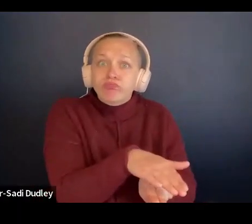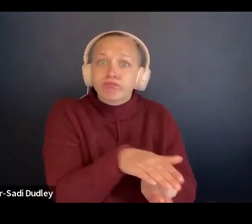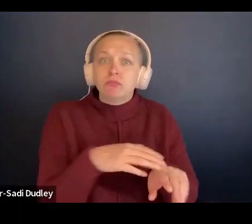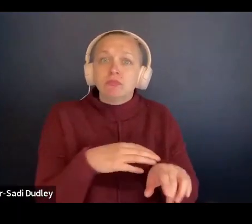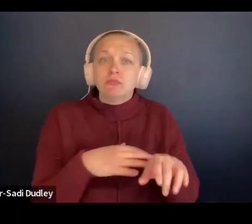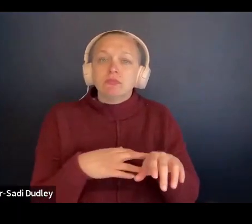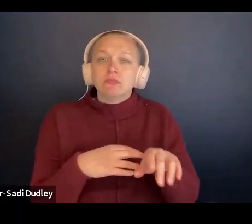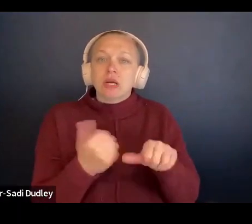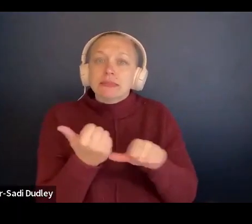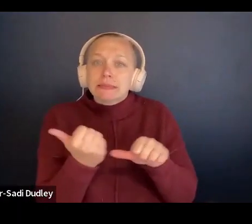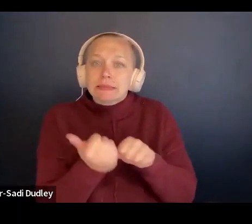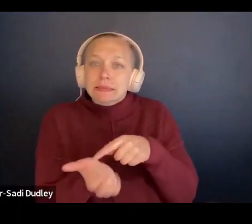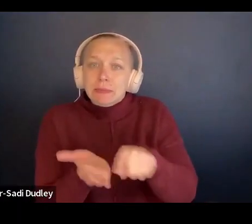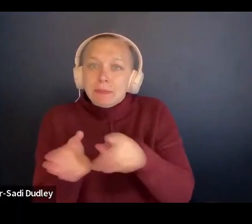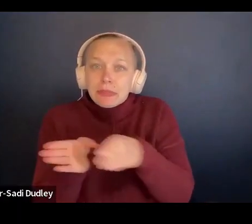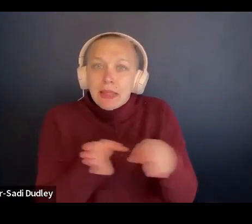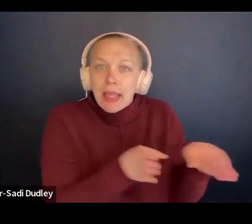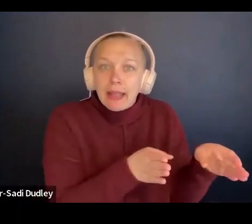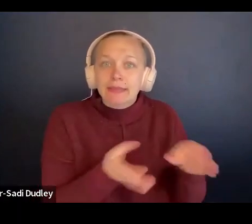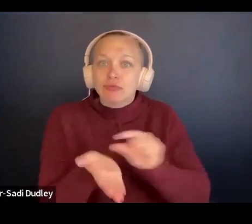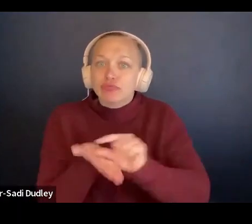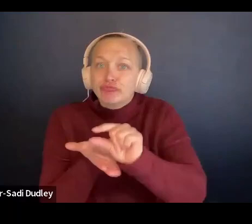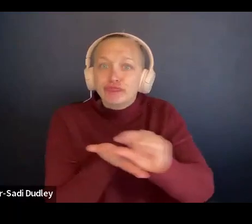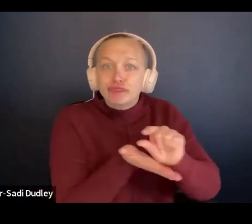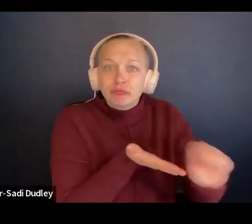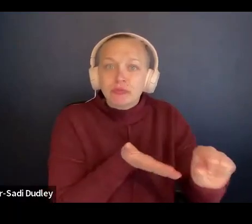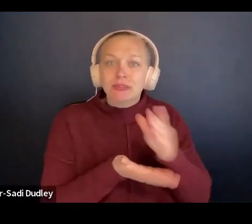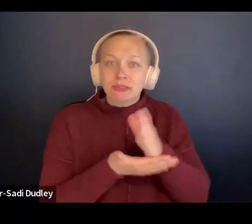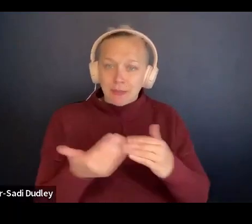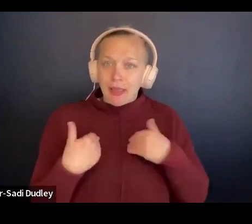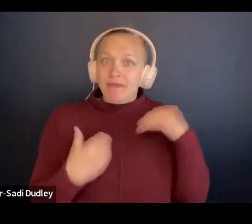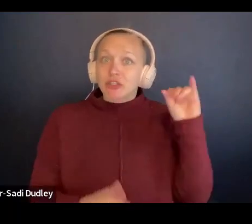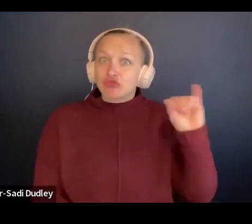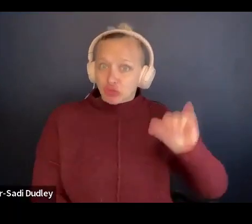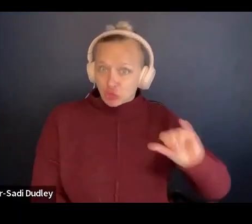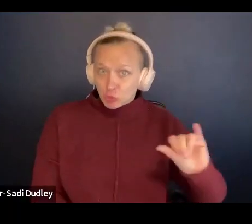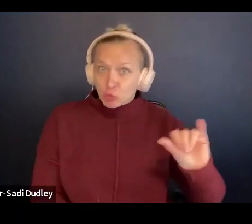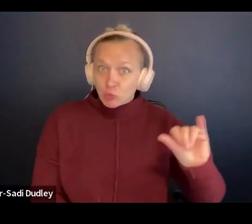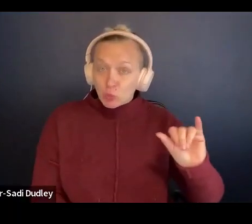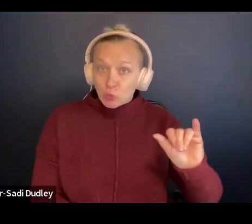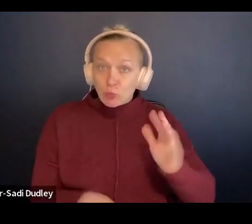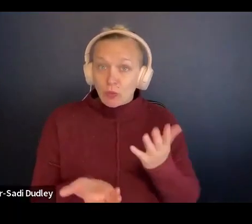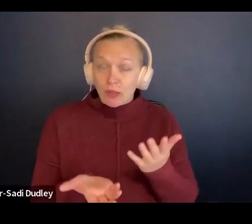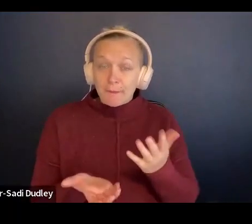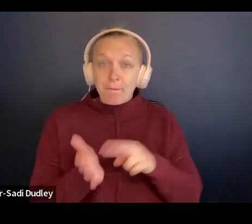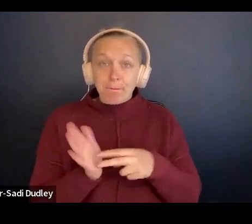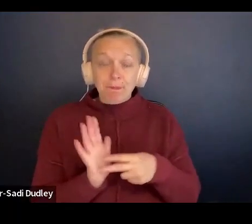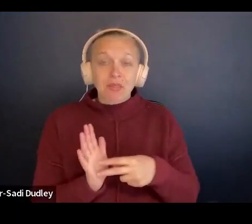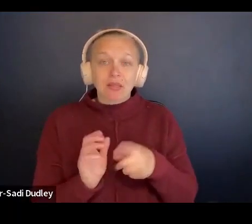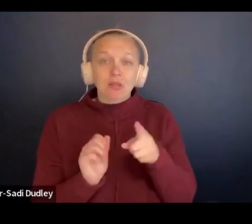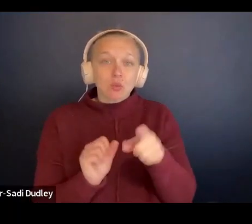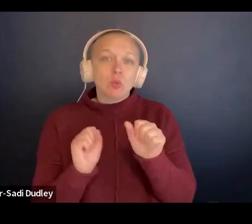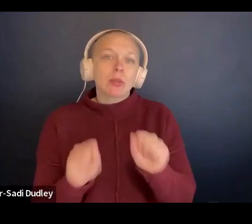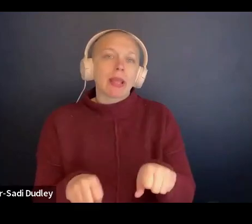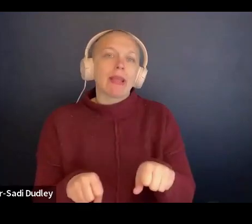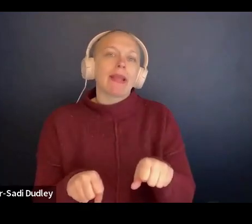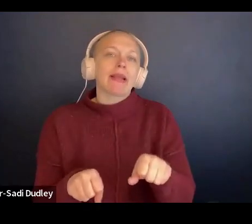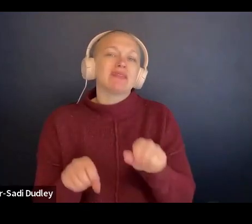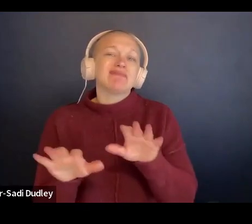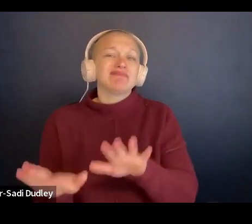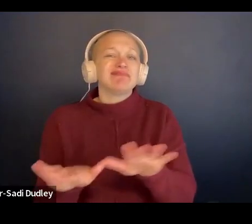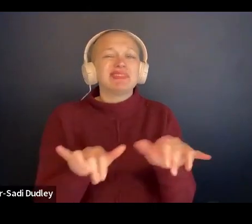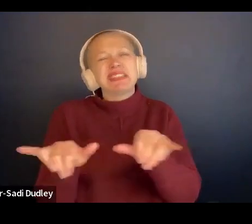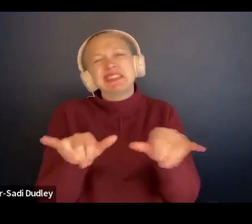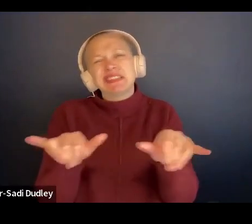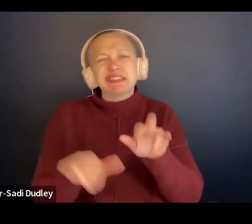great pre-planning and insurance folks available to you. And they usually do typically have about the same rate. And